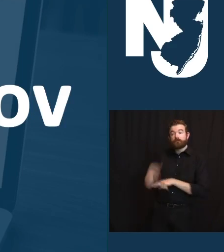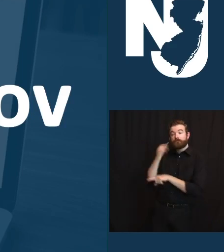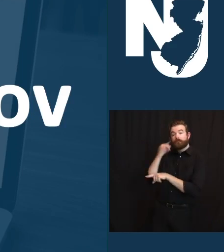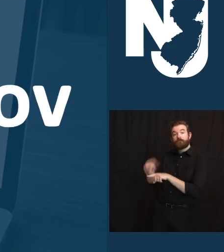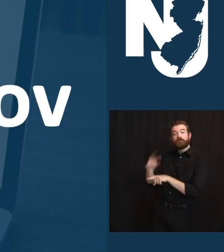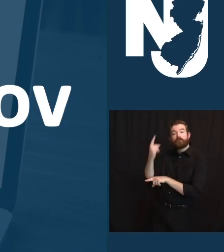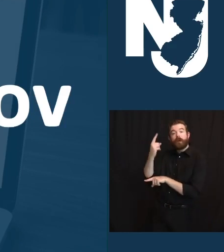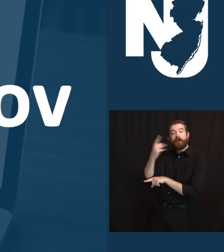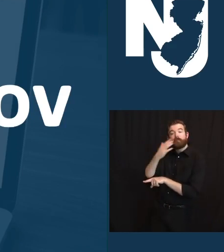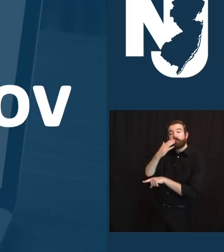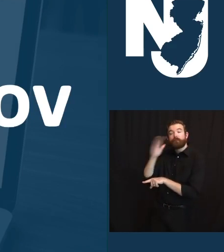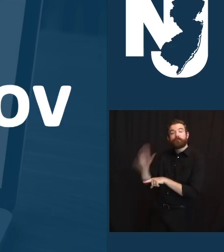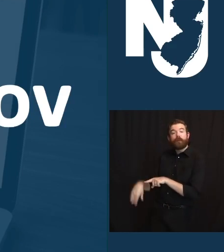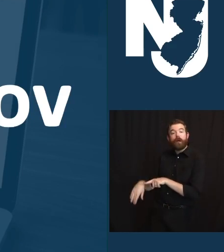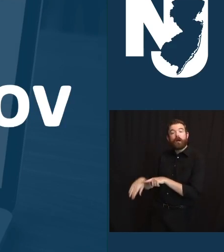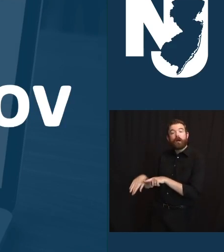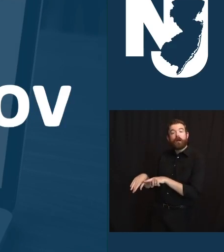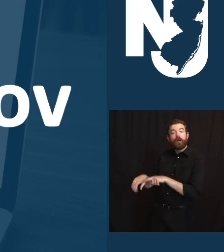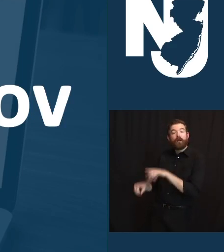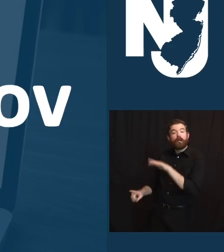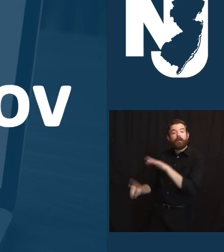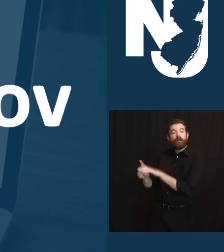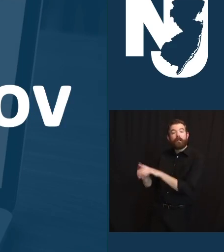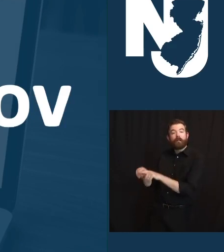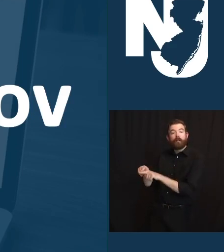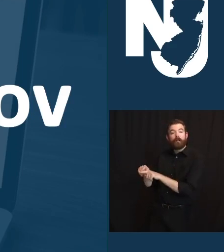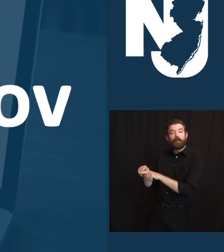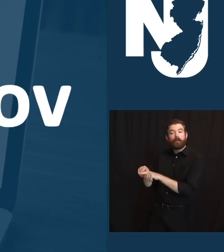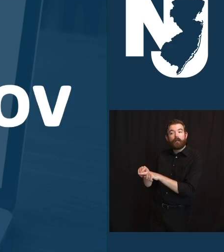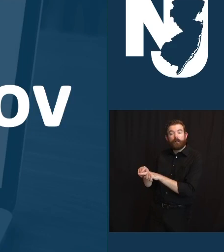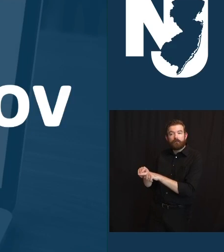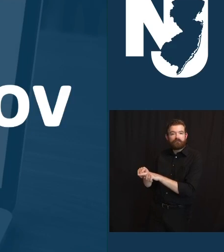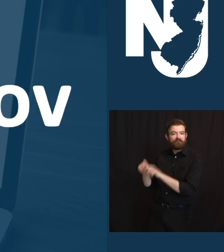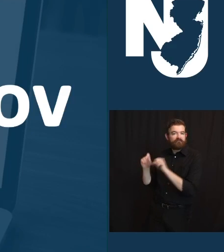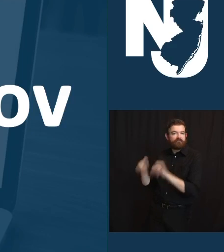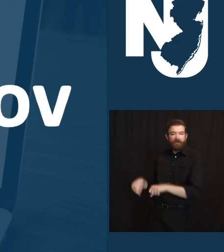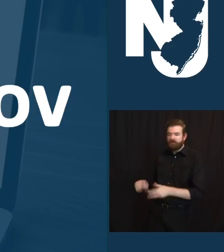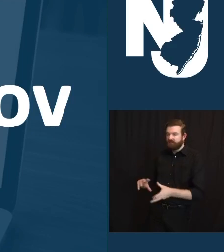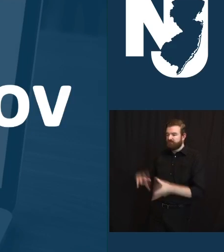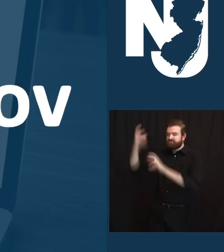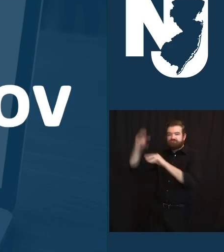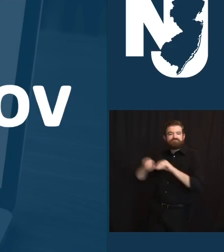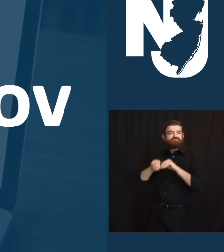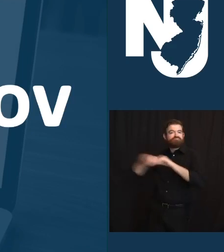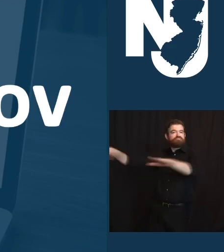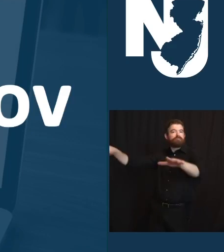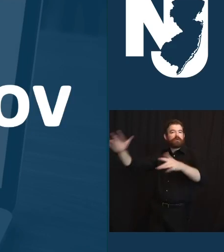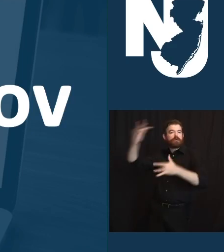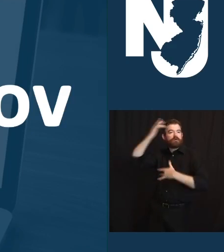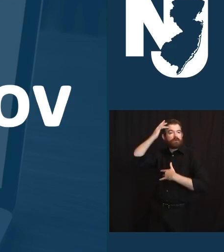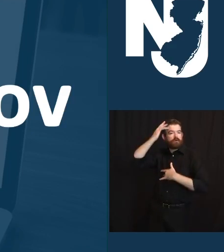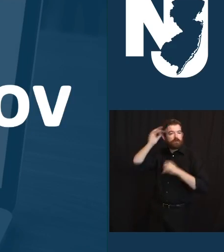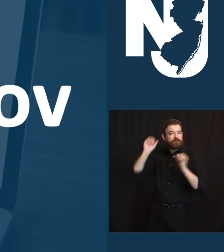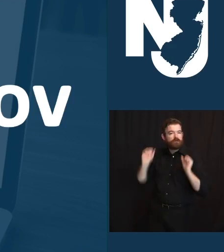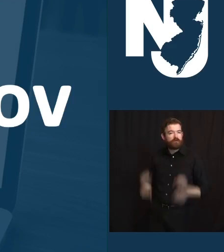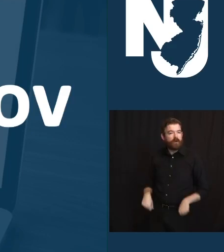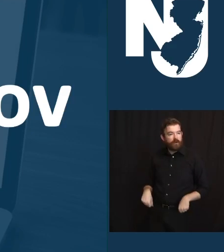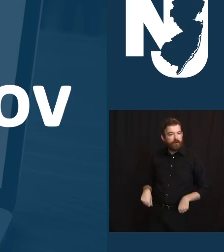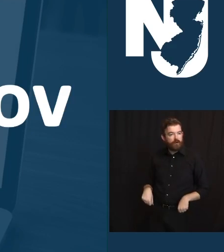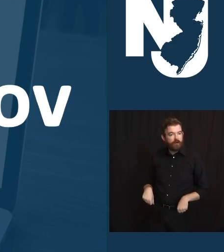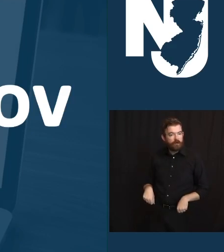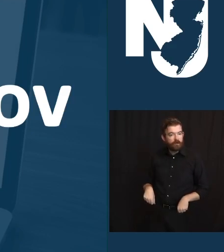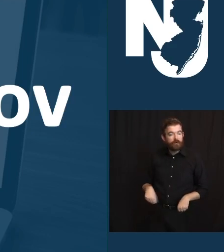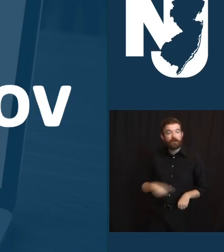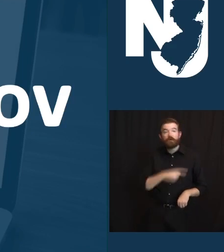many others. We will not tolerate outlier bars and restaurants and, frankly, patrons who think the rules don't apply to